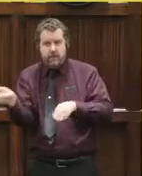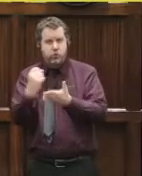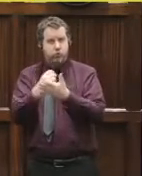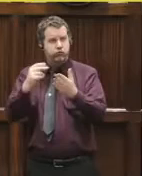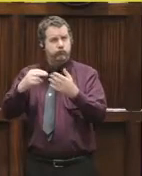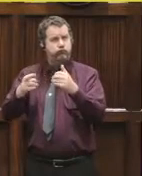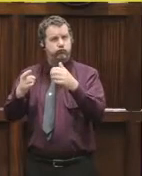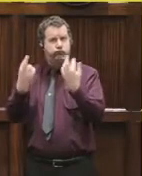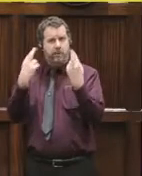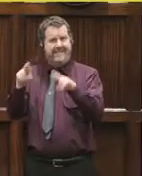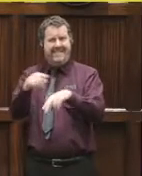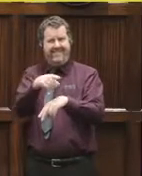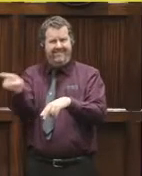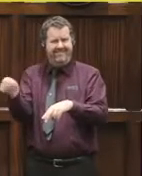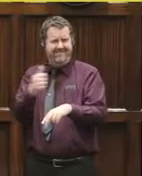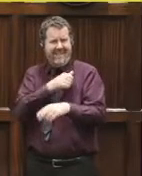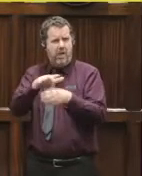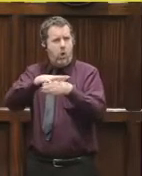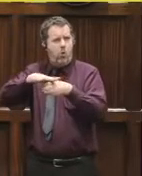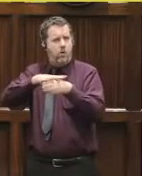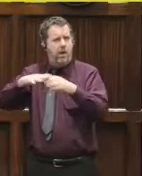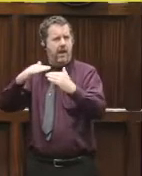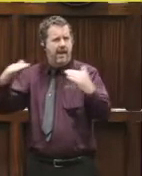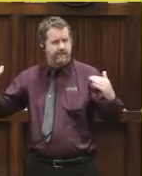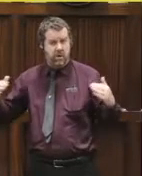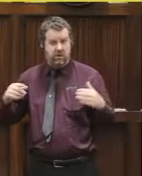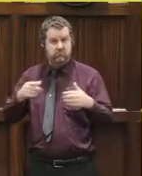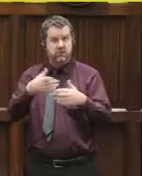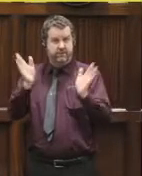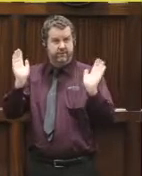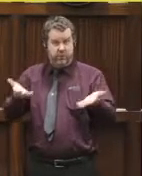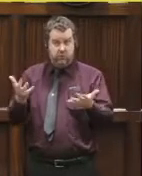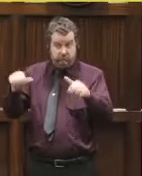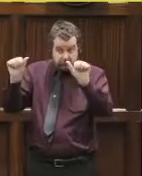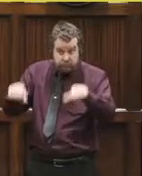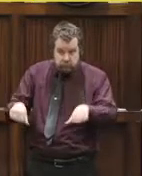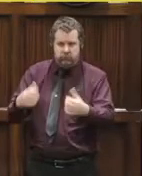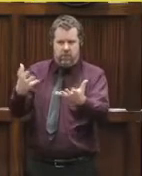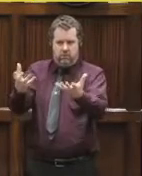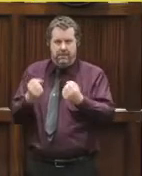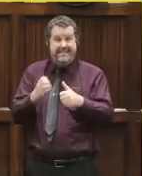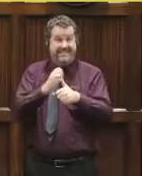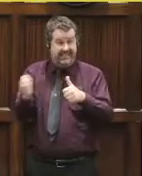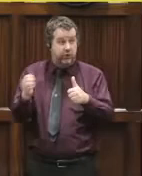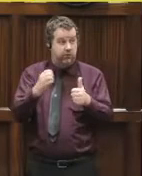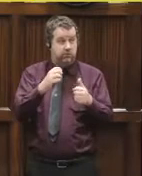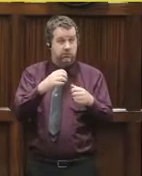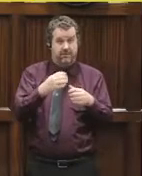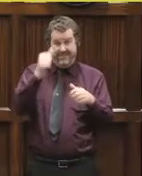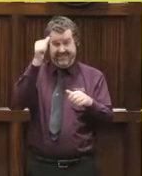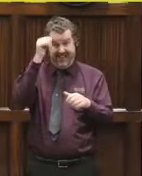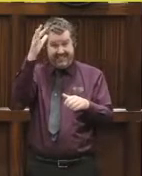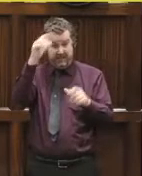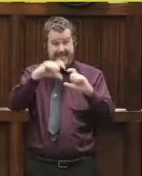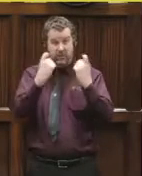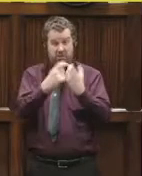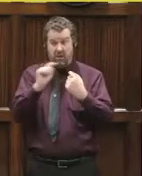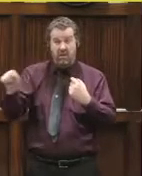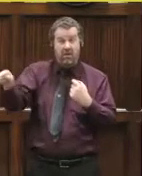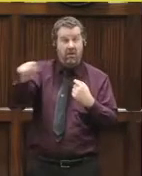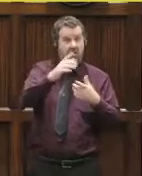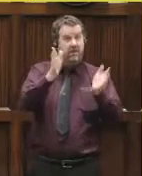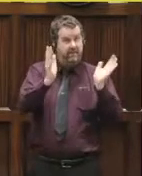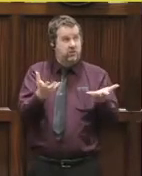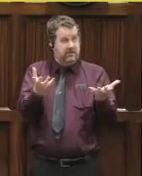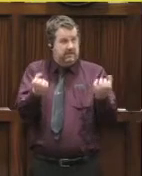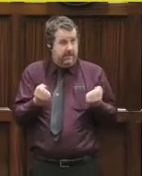at local level and that they have been adopted formally by each of the academic councils. And then amendment